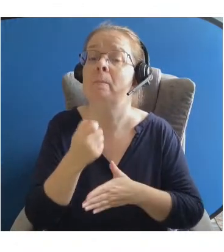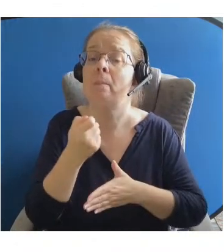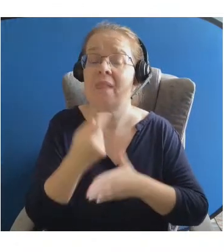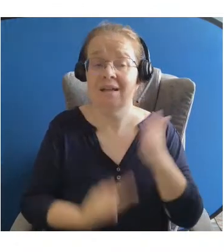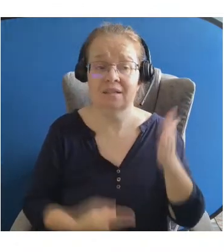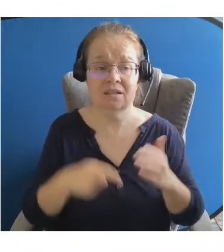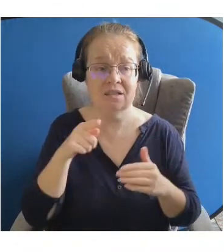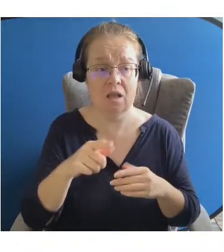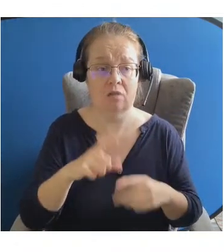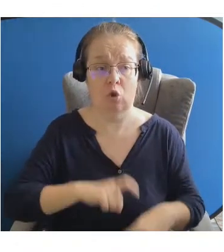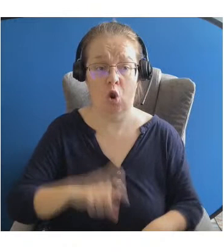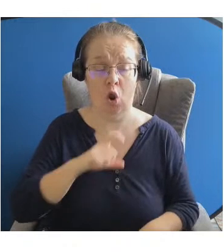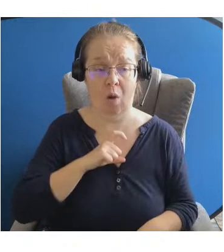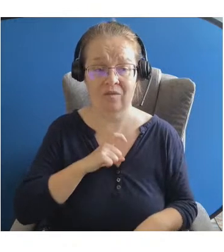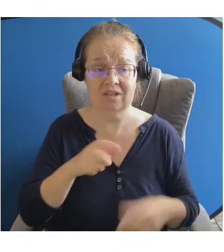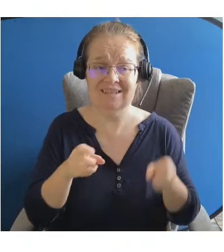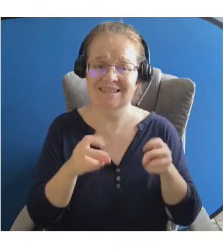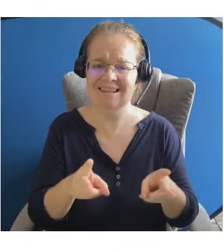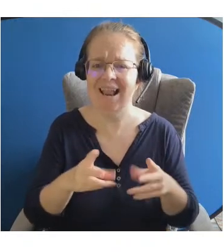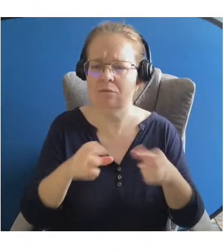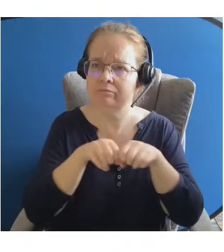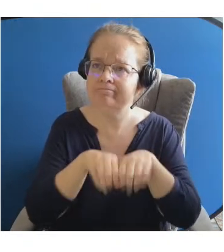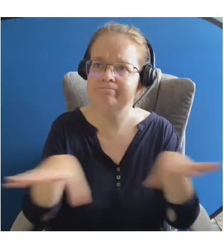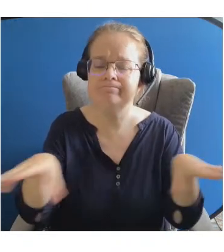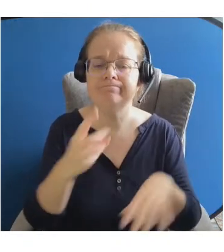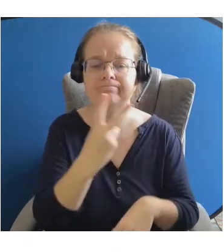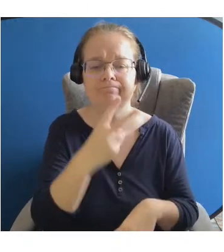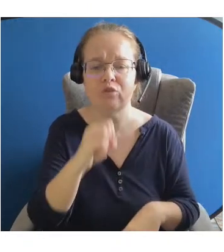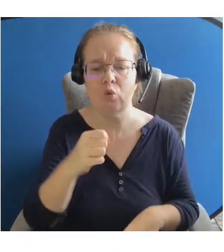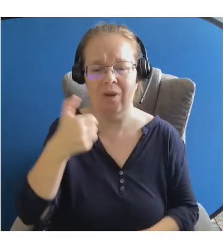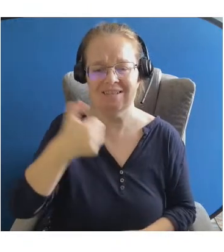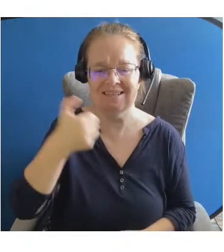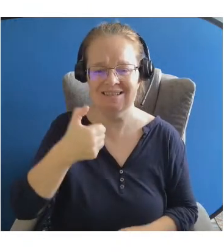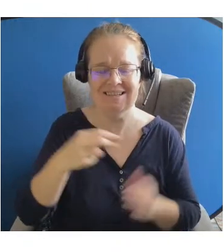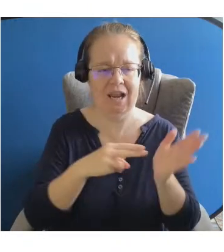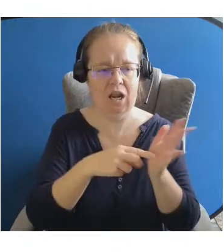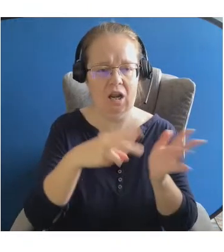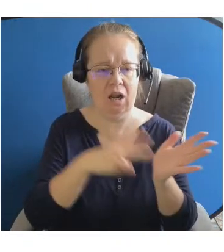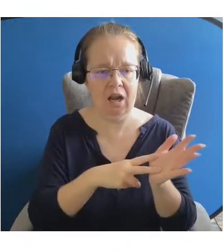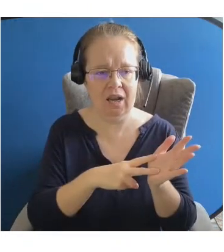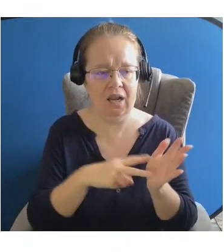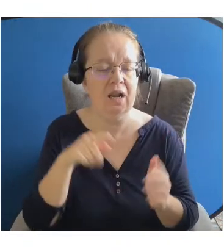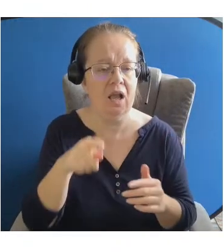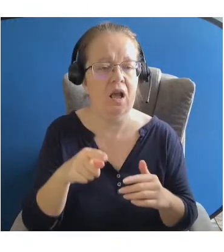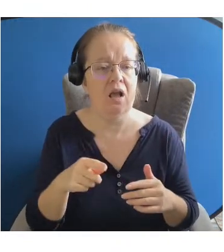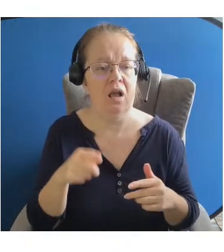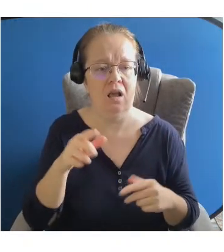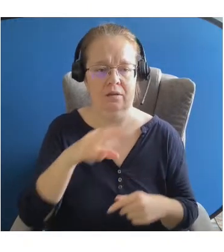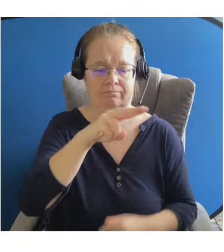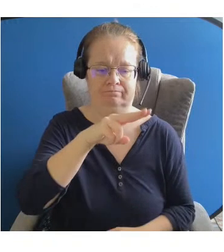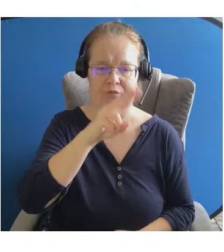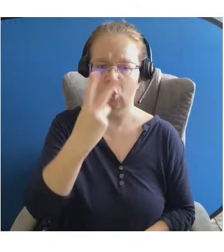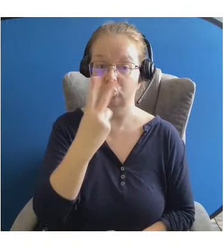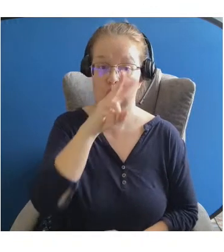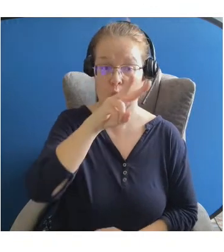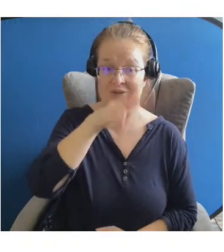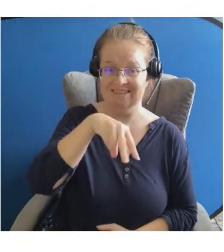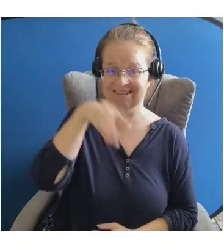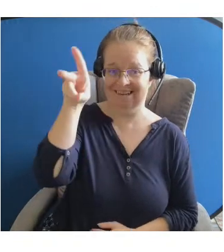in November 2016, and it replaced the disability symbol to tick